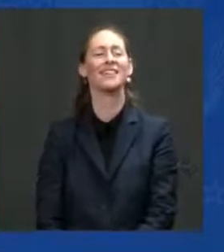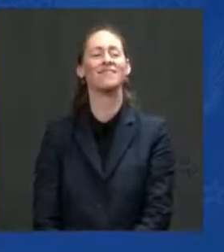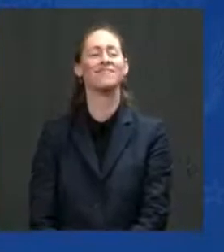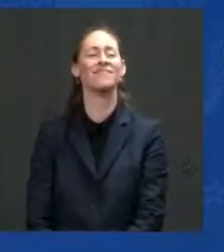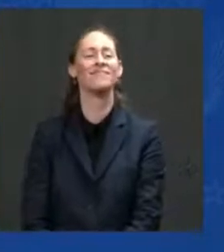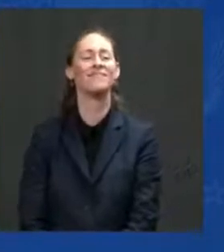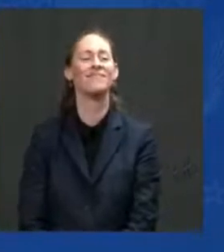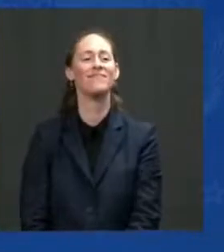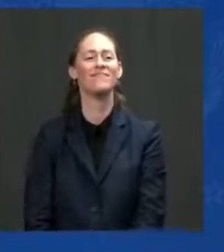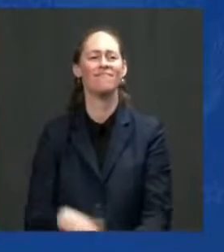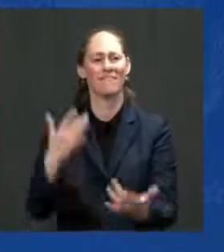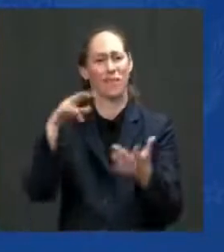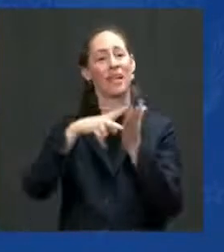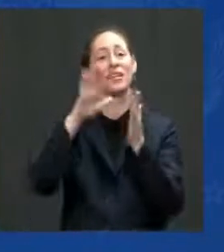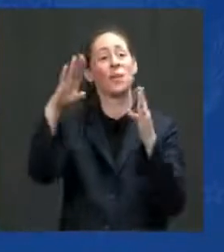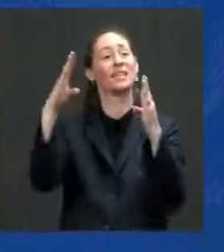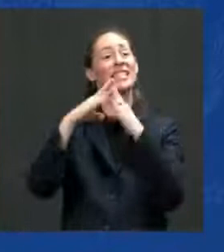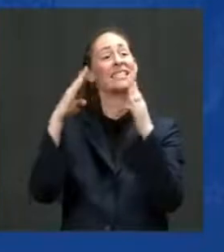And